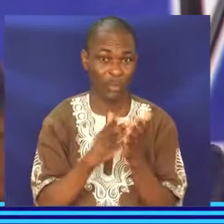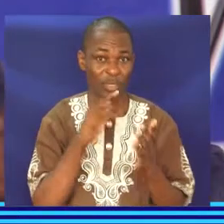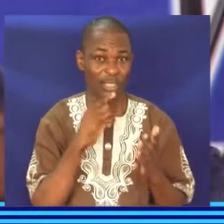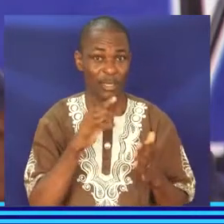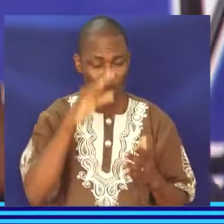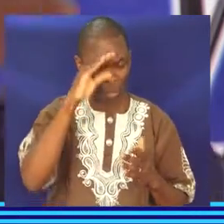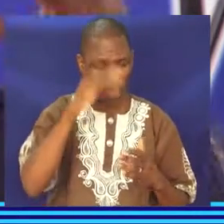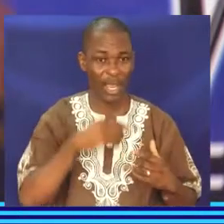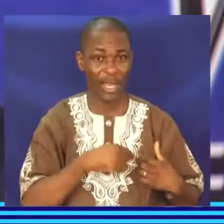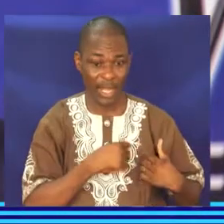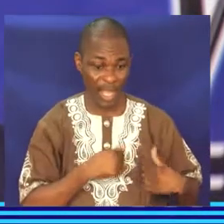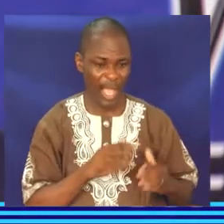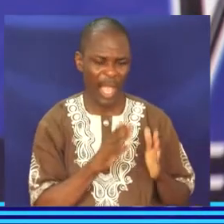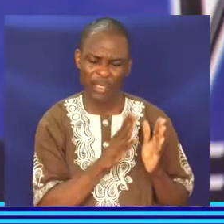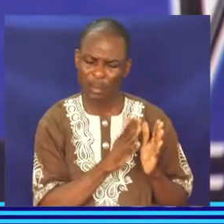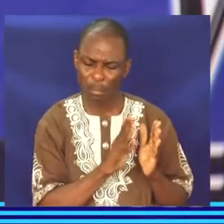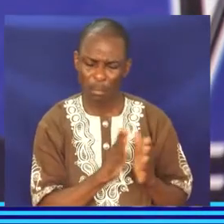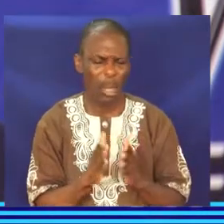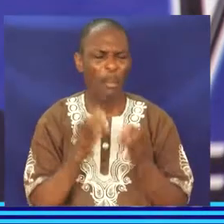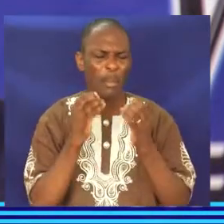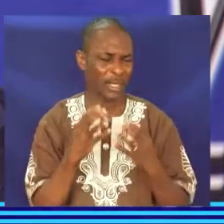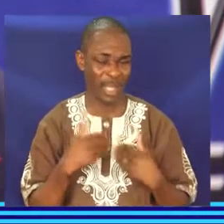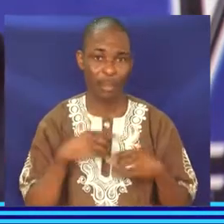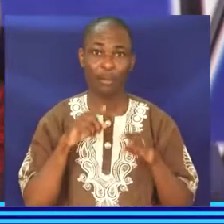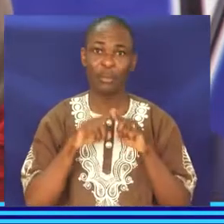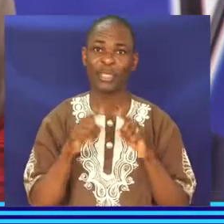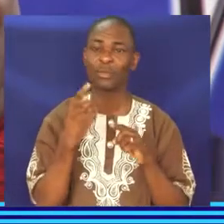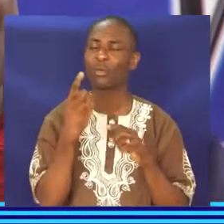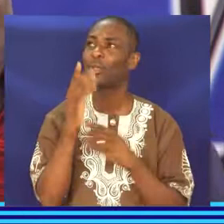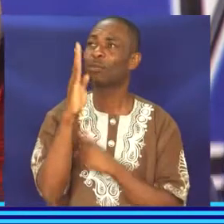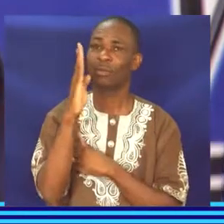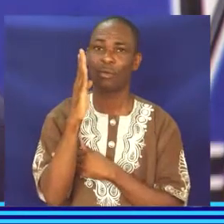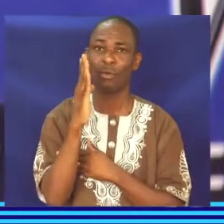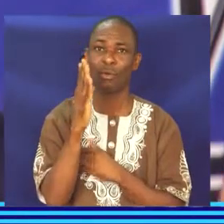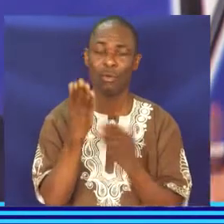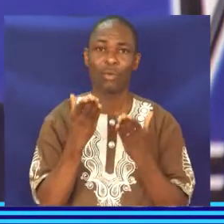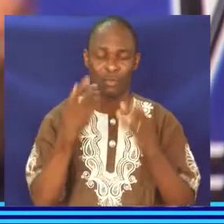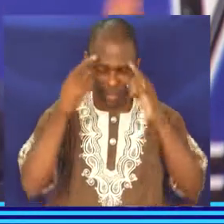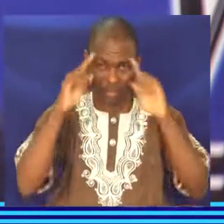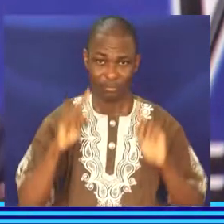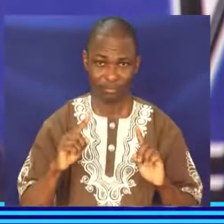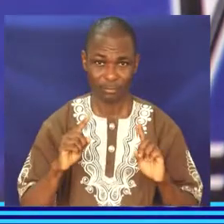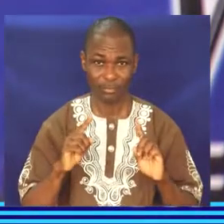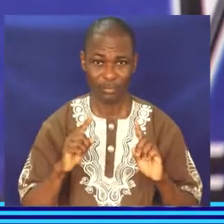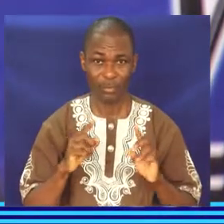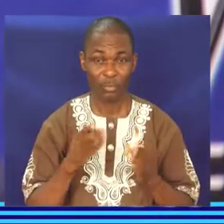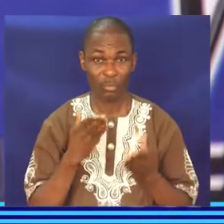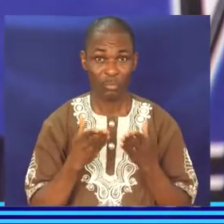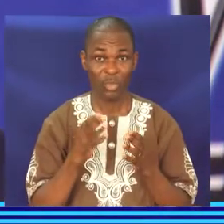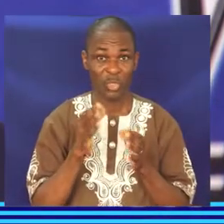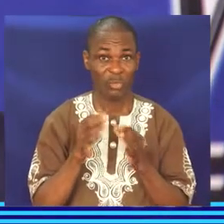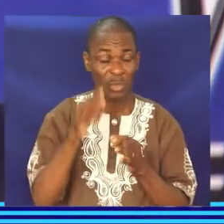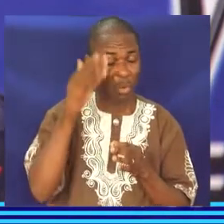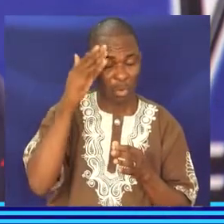plans bebre ene wo enipa akomam nanso do onyankopon ahyehye no eno ena ebejina